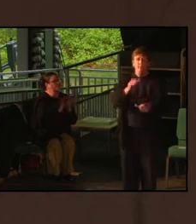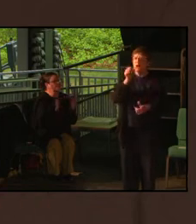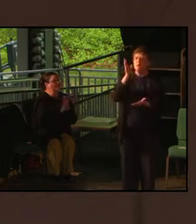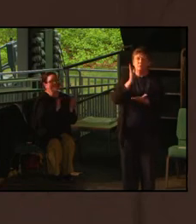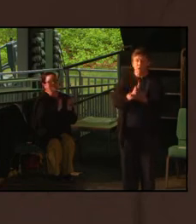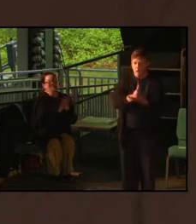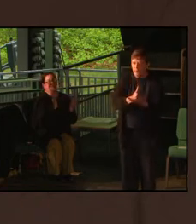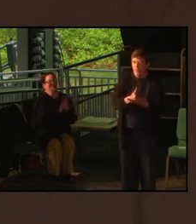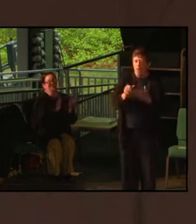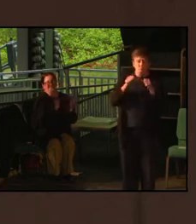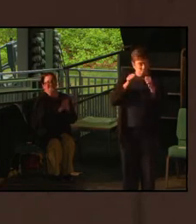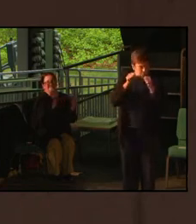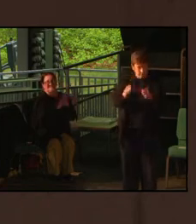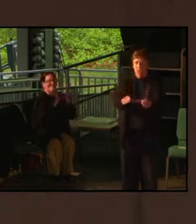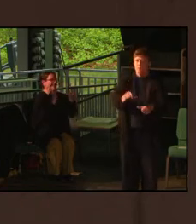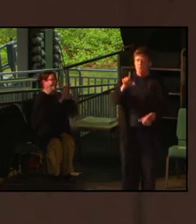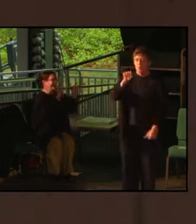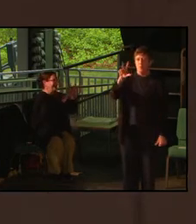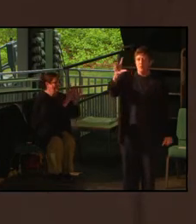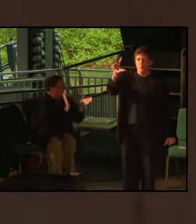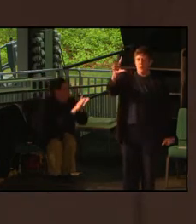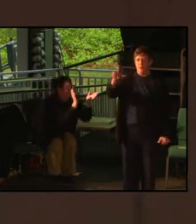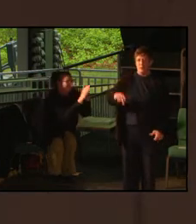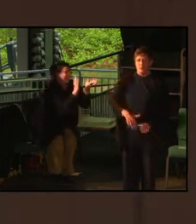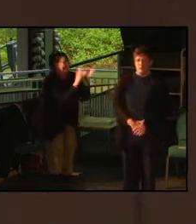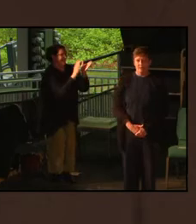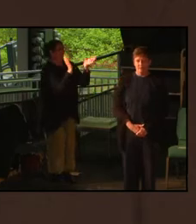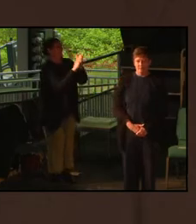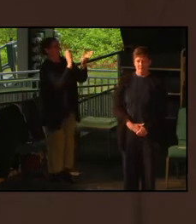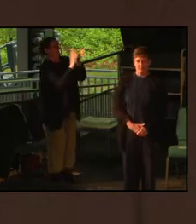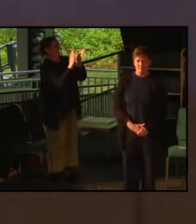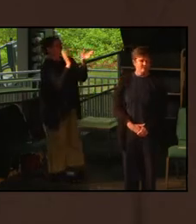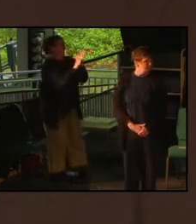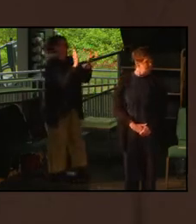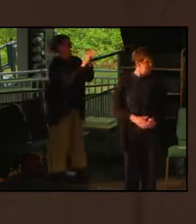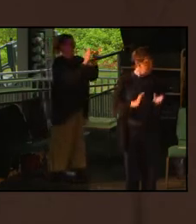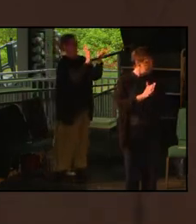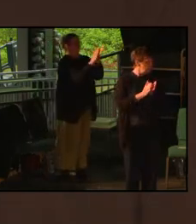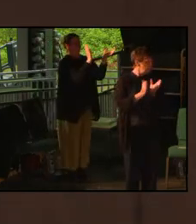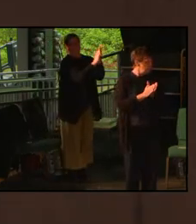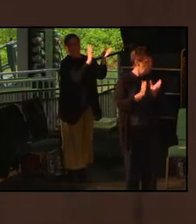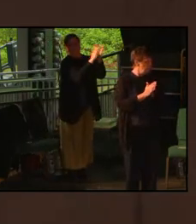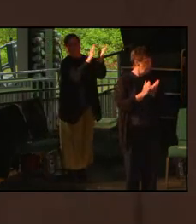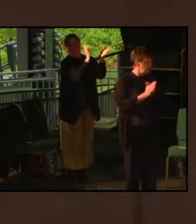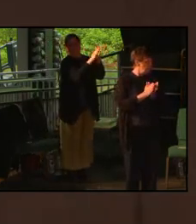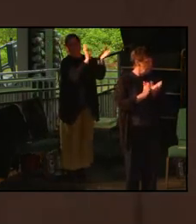of 2023. President Douglas, back to you.